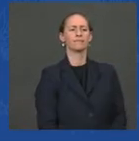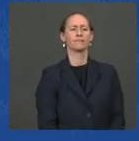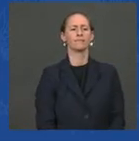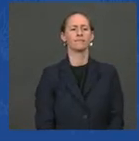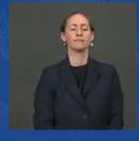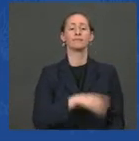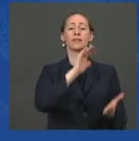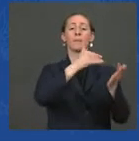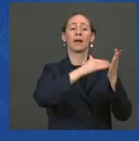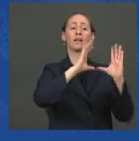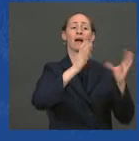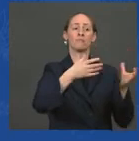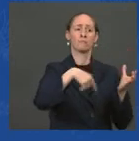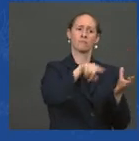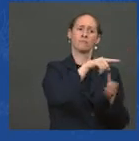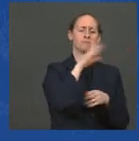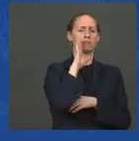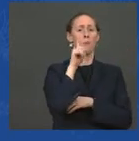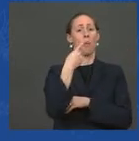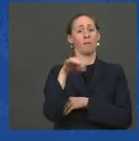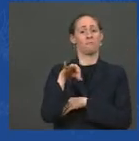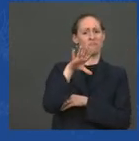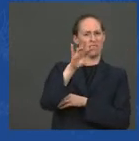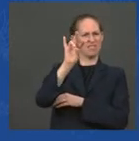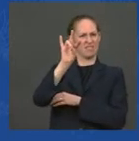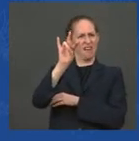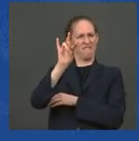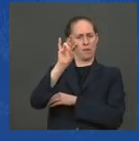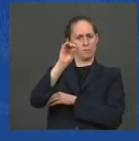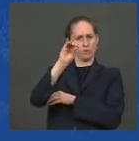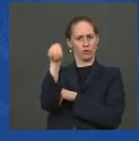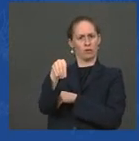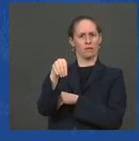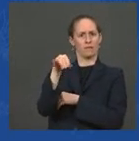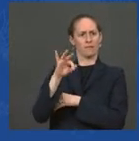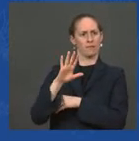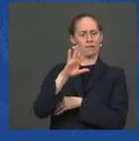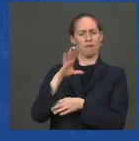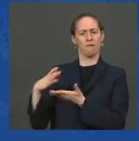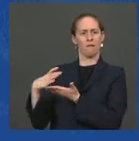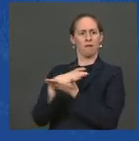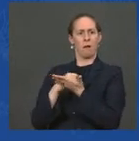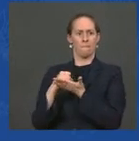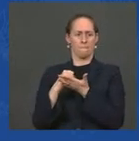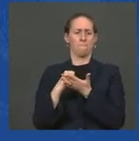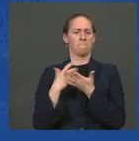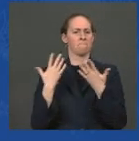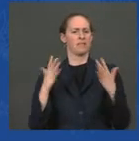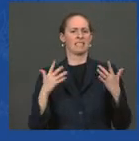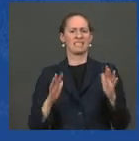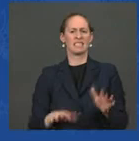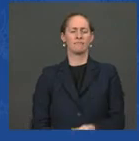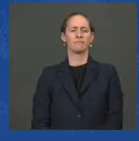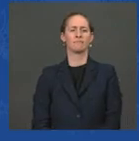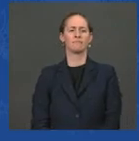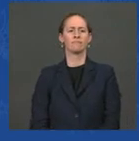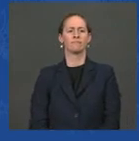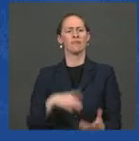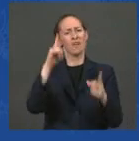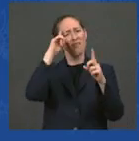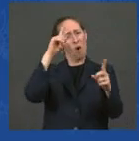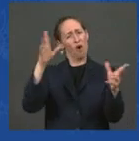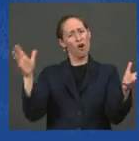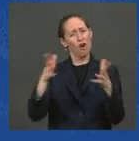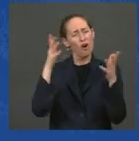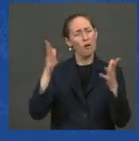income on child care under my proposal. 7%. It's going to help more people get back to work in the workforce and make